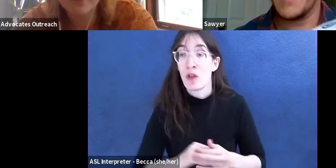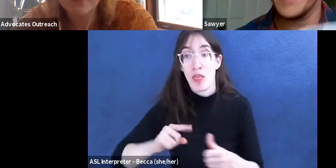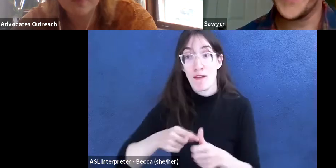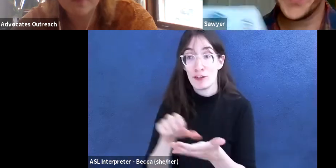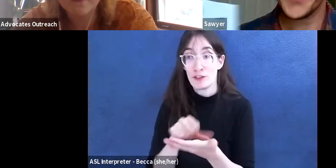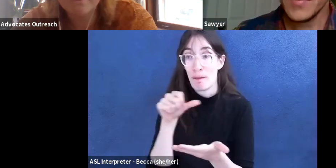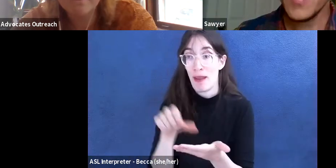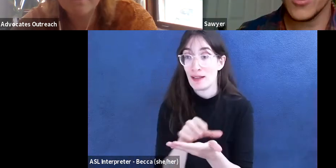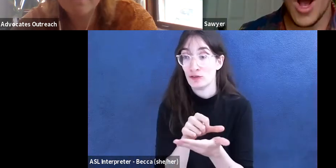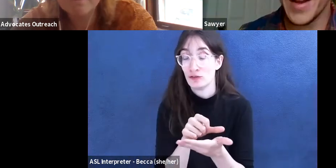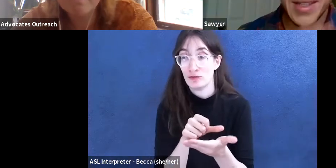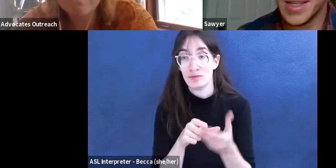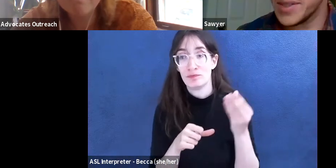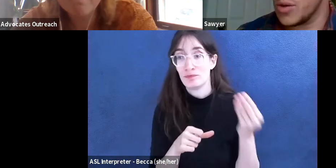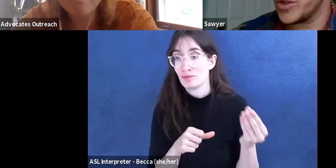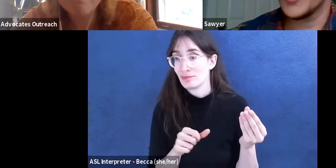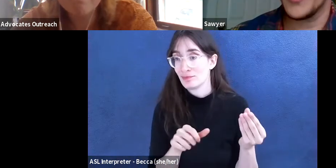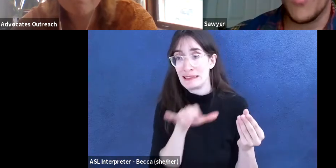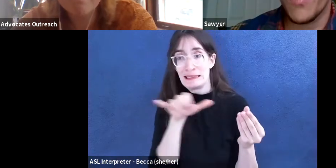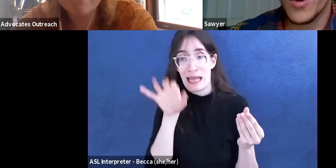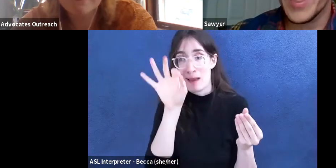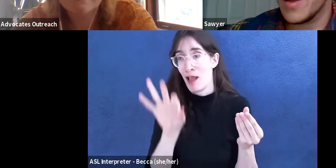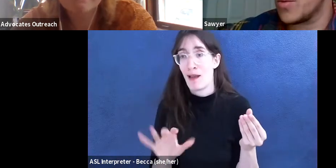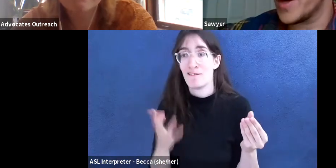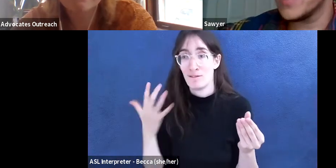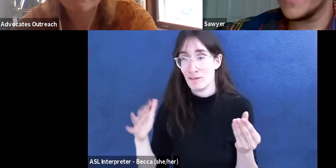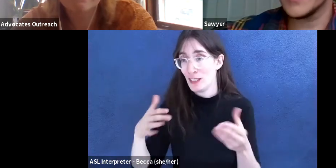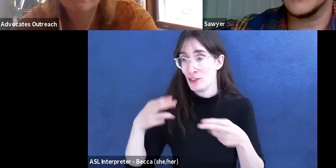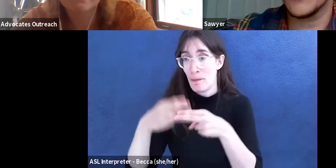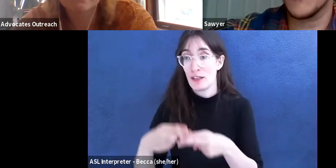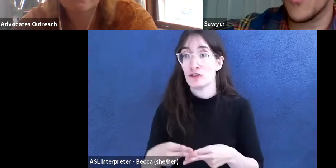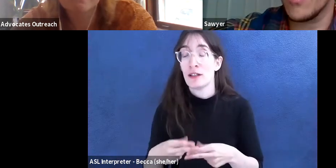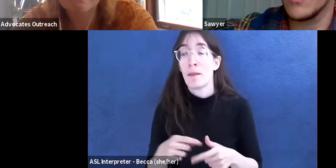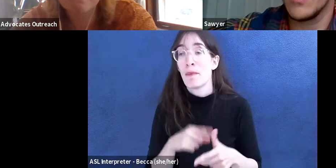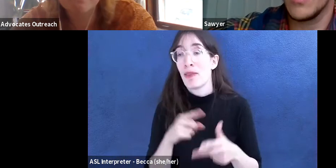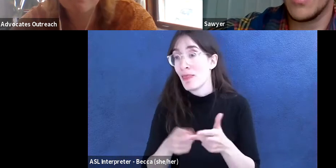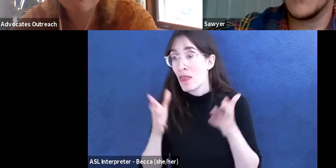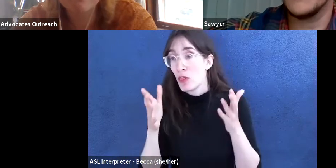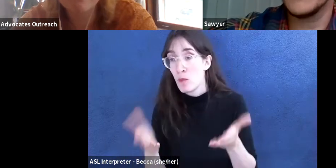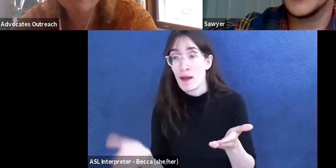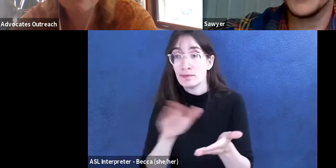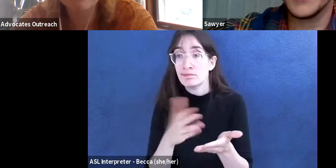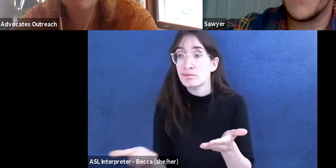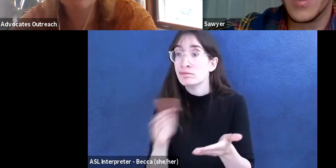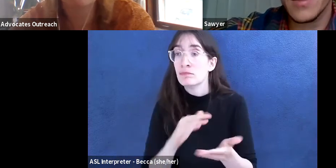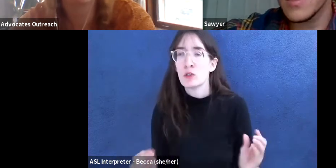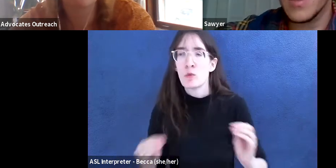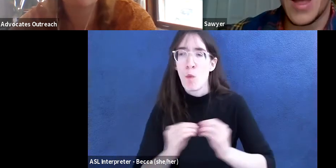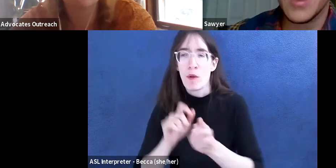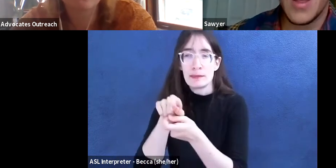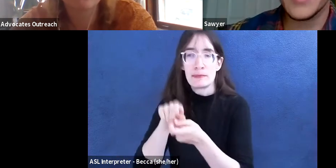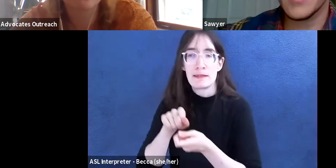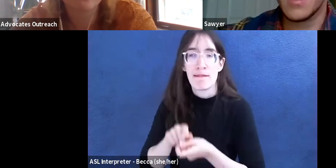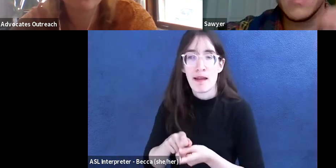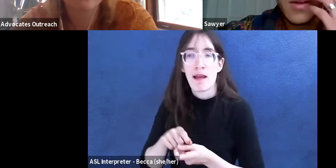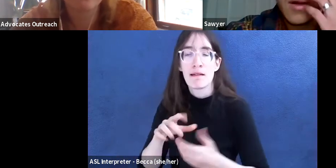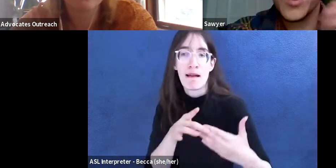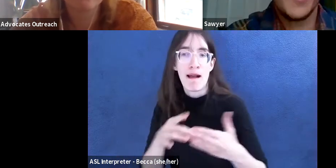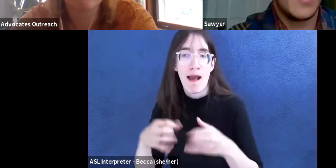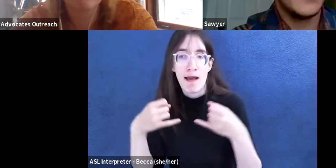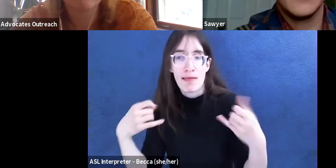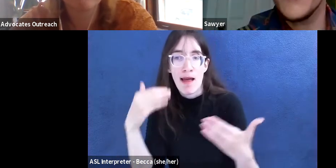already touched on in the beginning. It's a really good website. Melissa Pintor Carnegie is like, I feel like I've learned